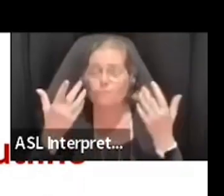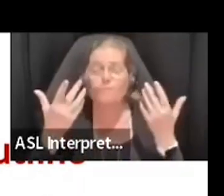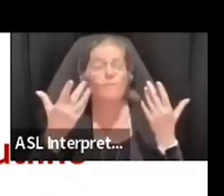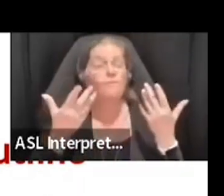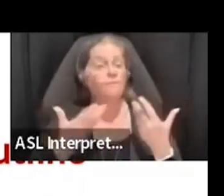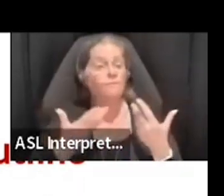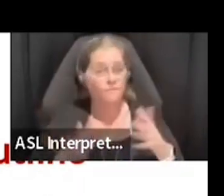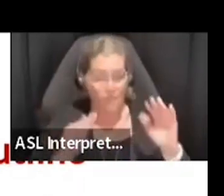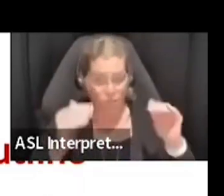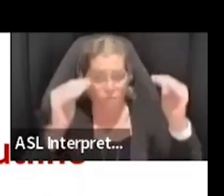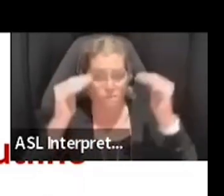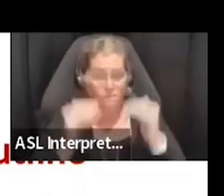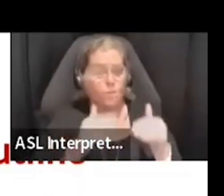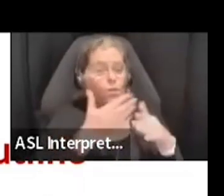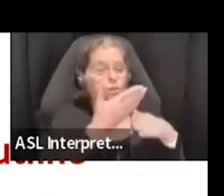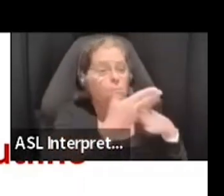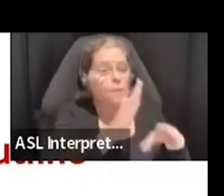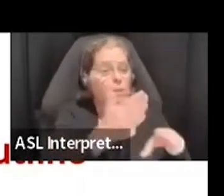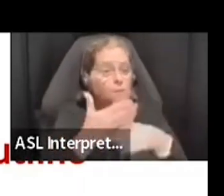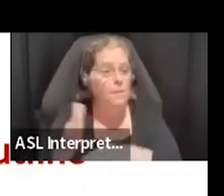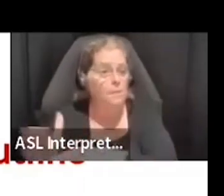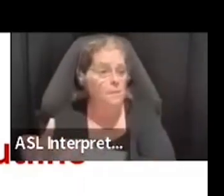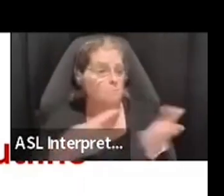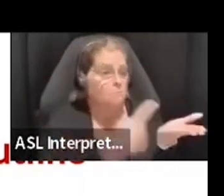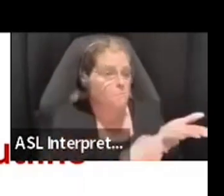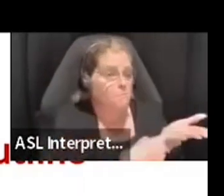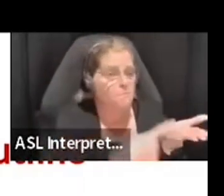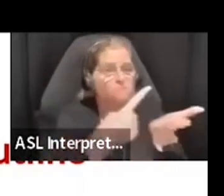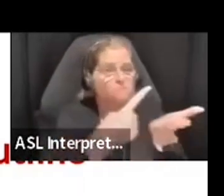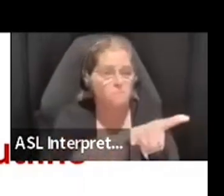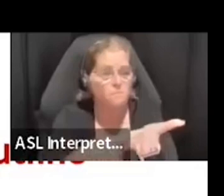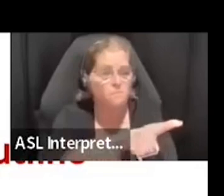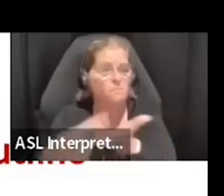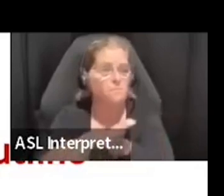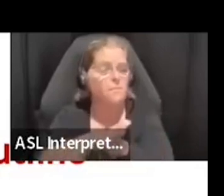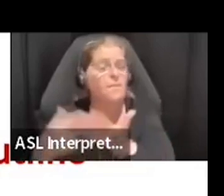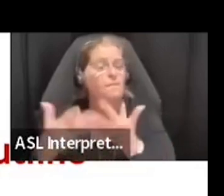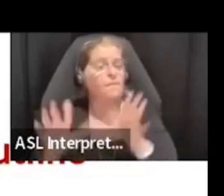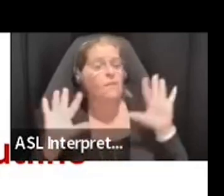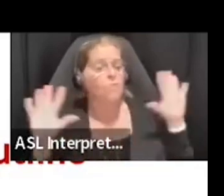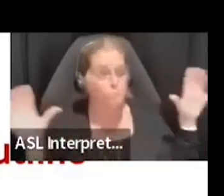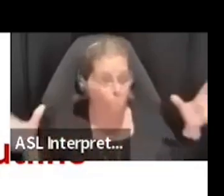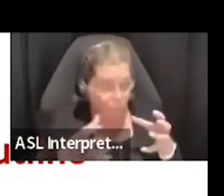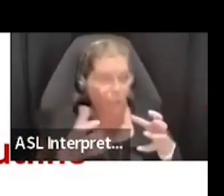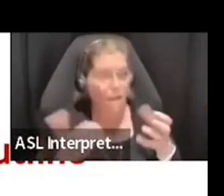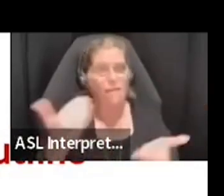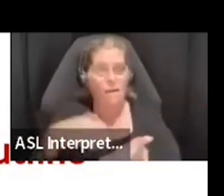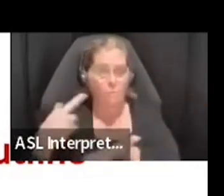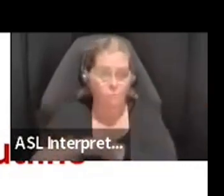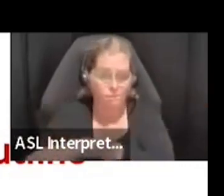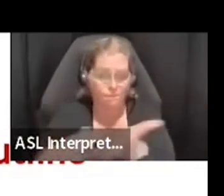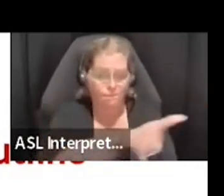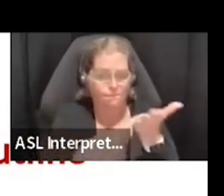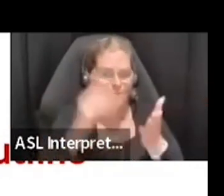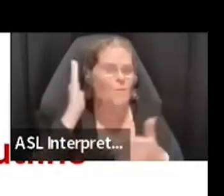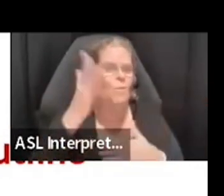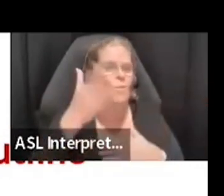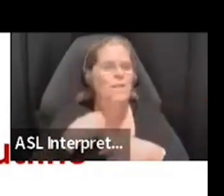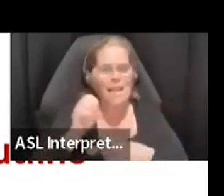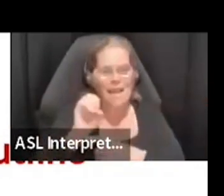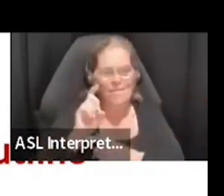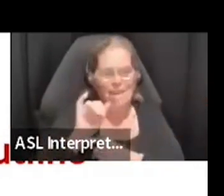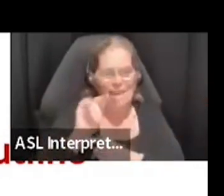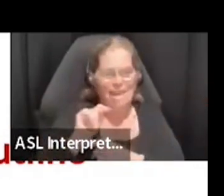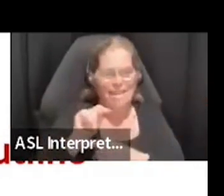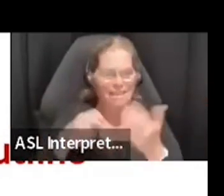small group discussion. From that, we'll have a large group share out. There'll be an exit ticket. You'll hear more about that you'll